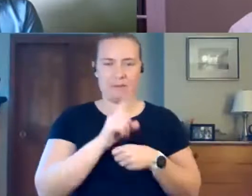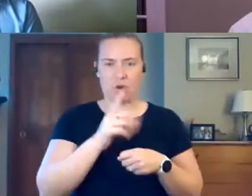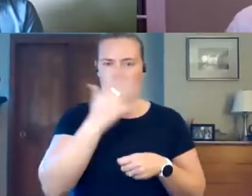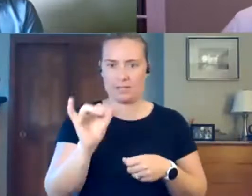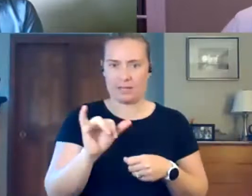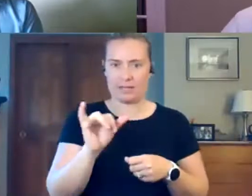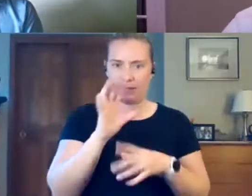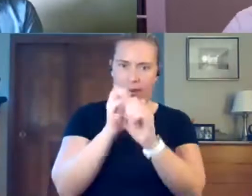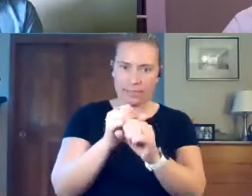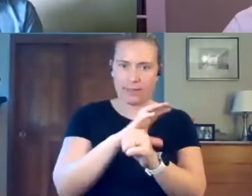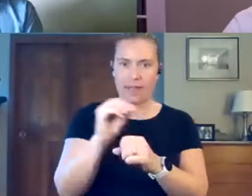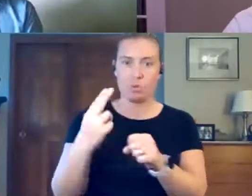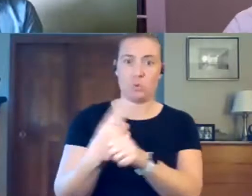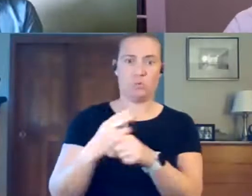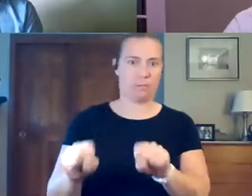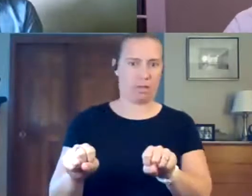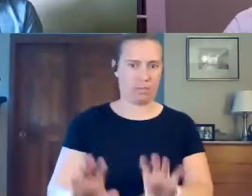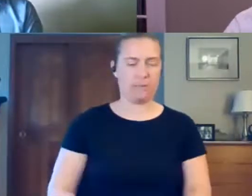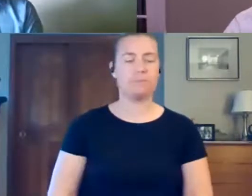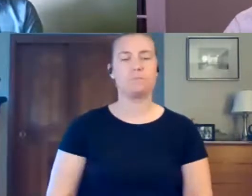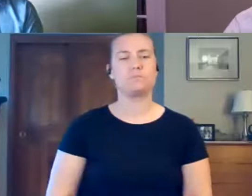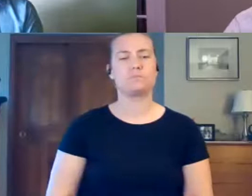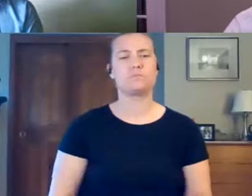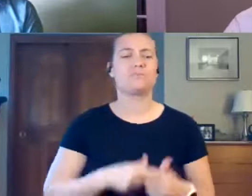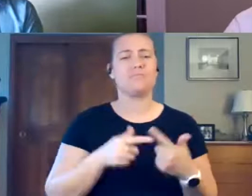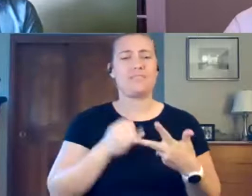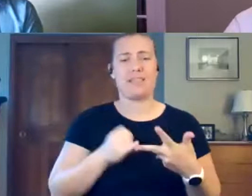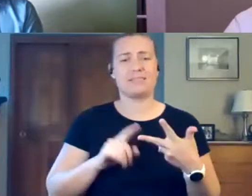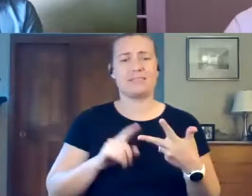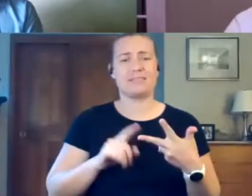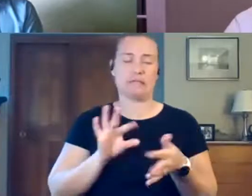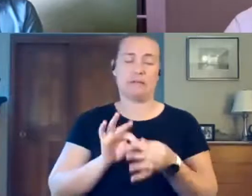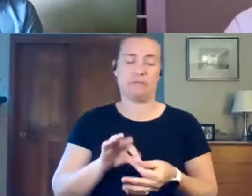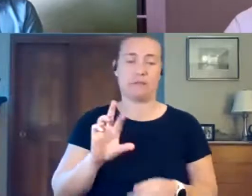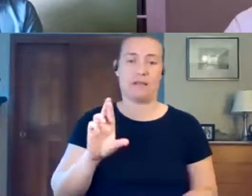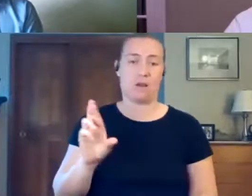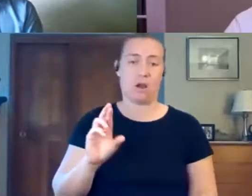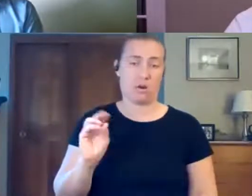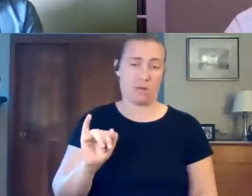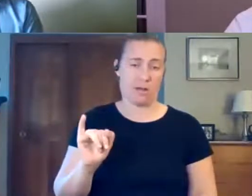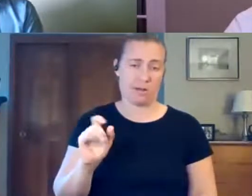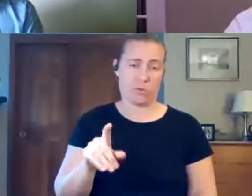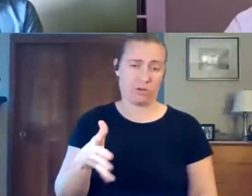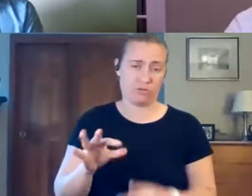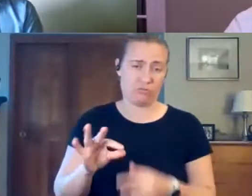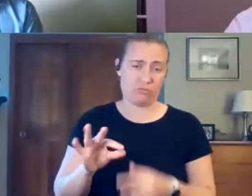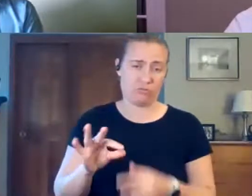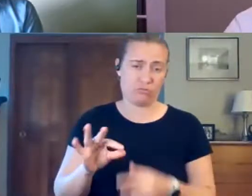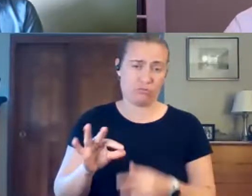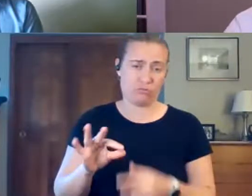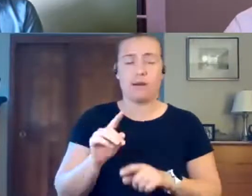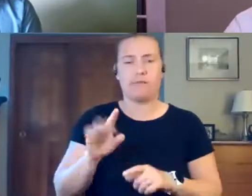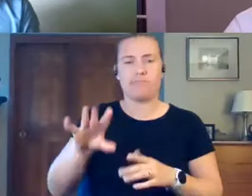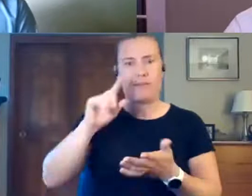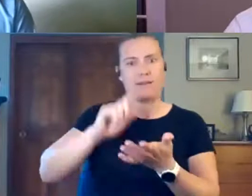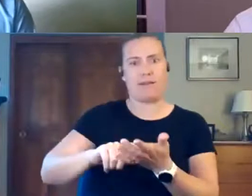And then lastly, which it kind of goes to this, ROI question, is identifying